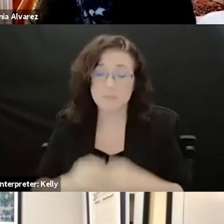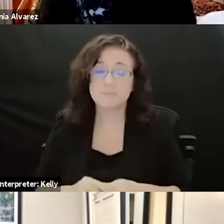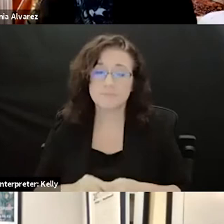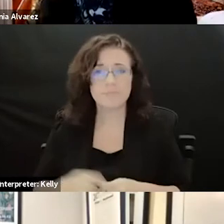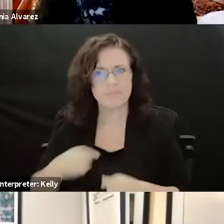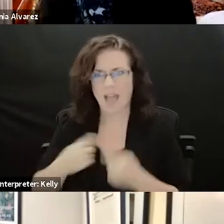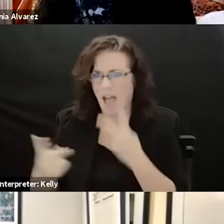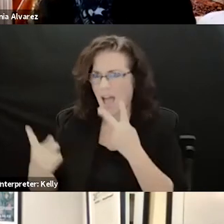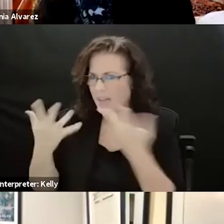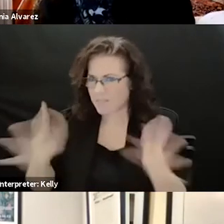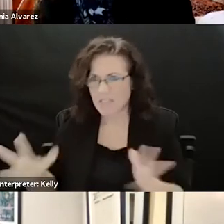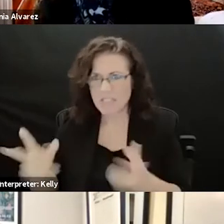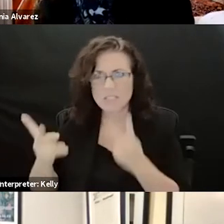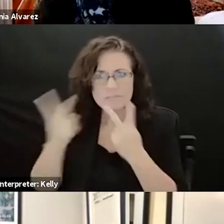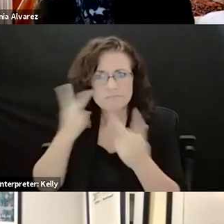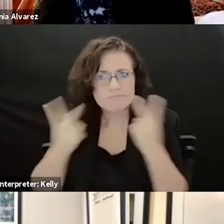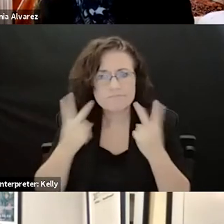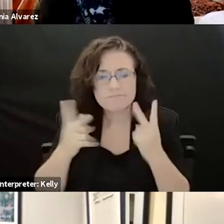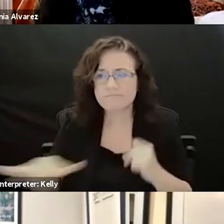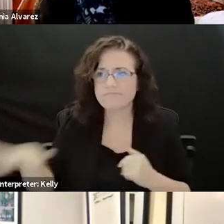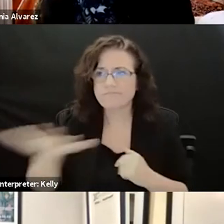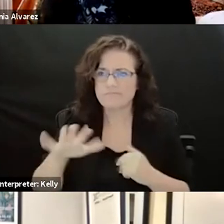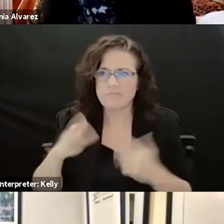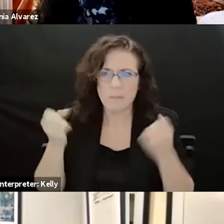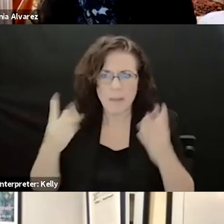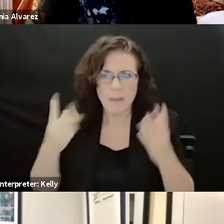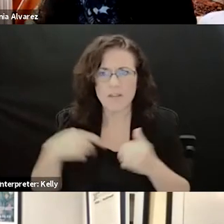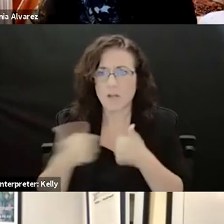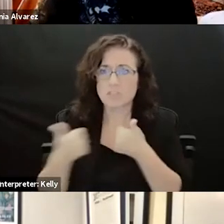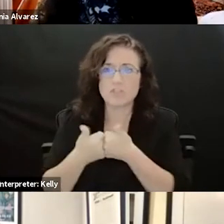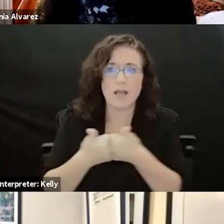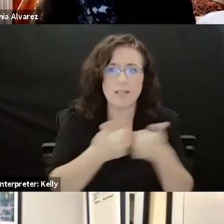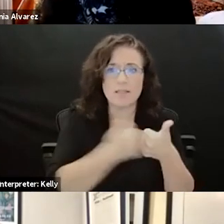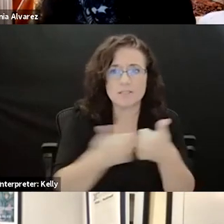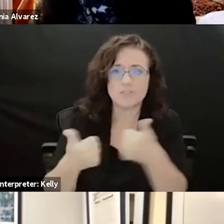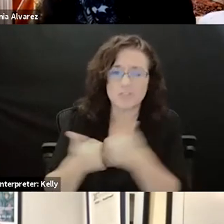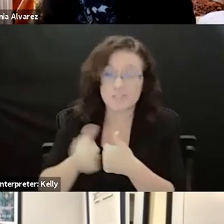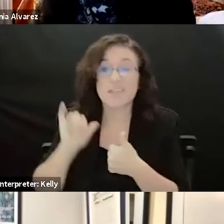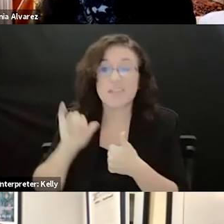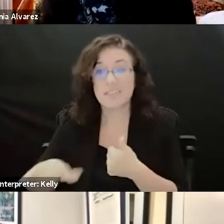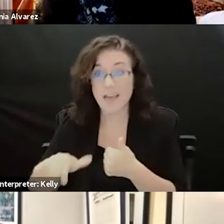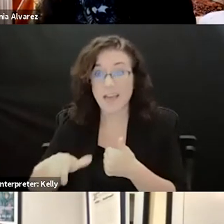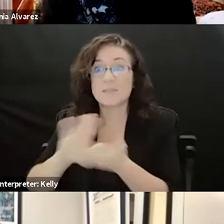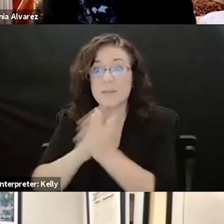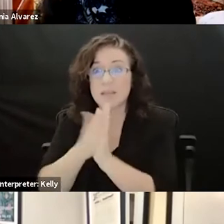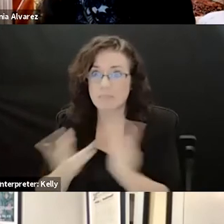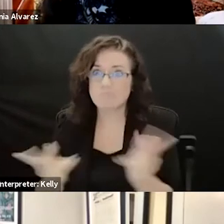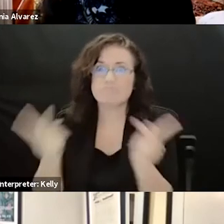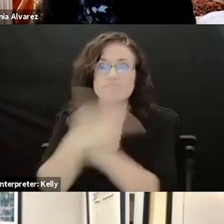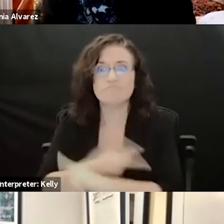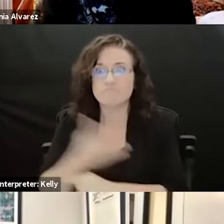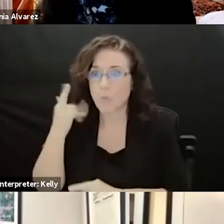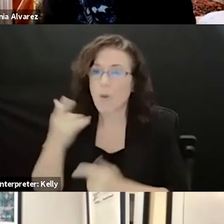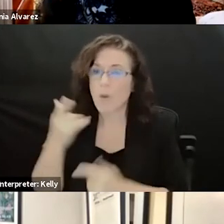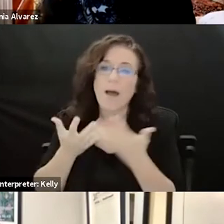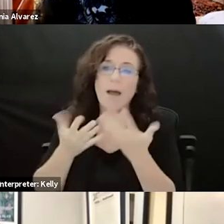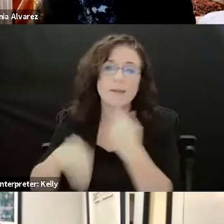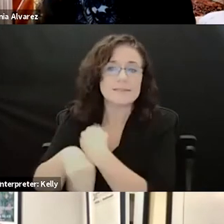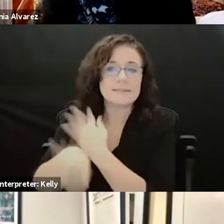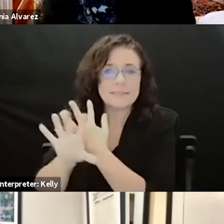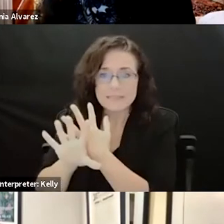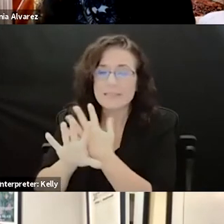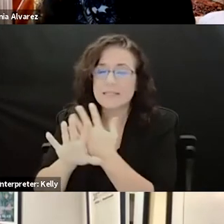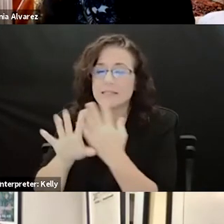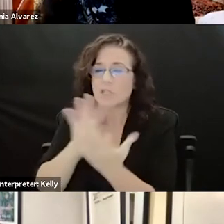many of the challenges our youth are currently facing and which have been exacerbated due to distance learning distance learning has